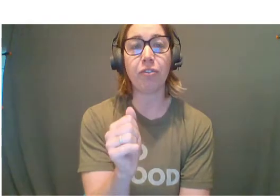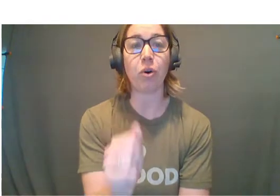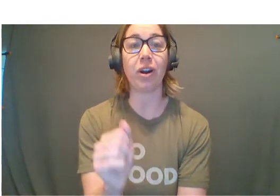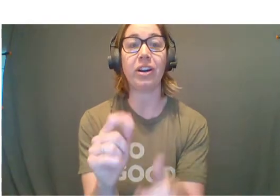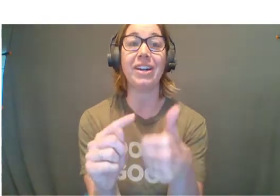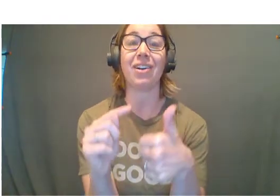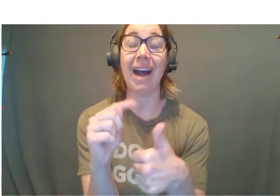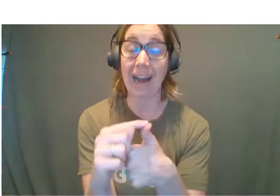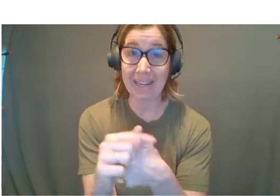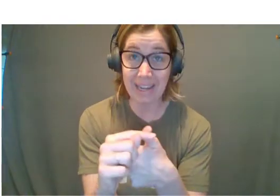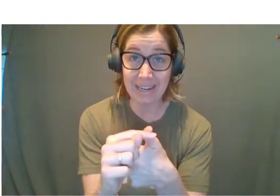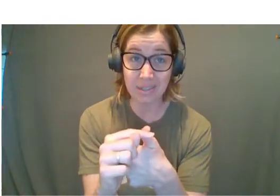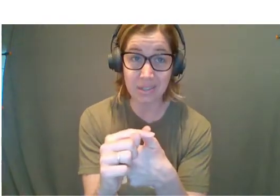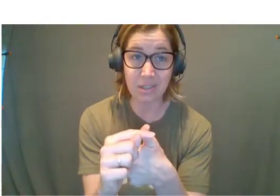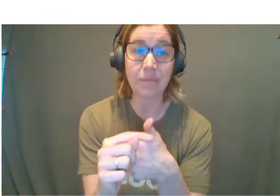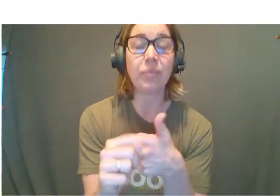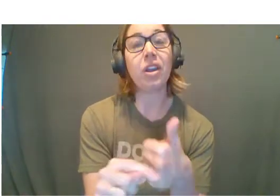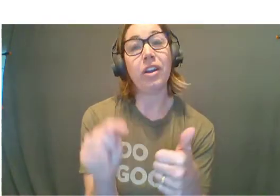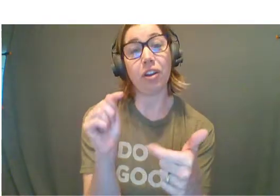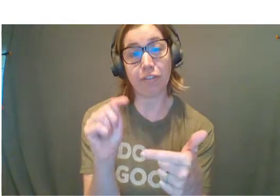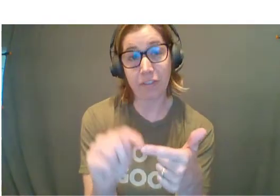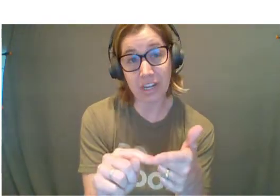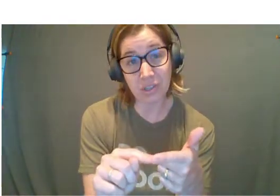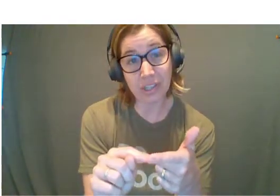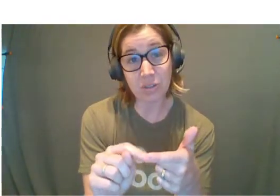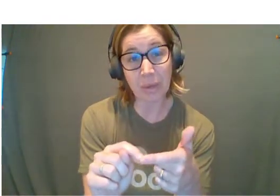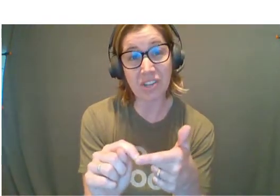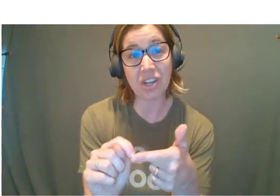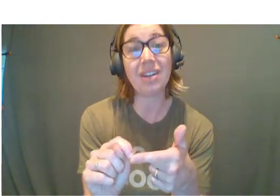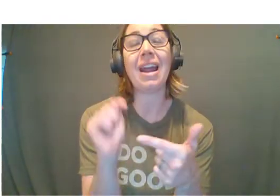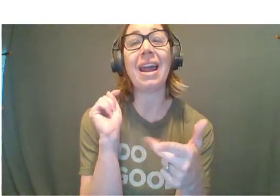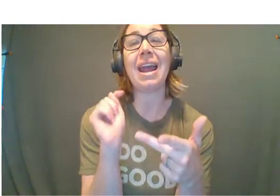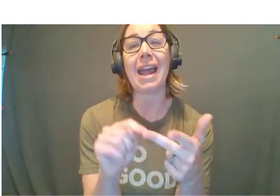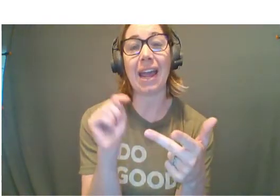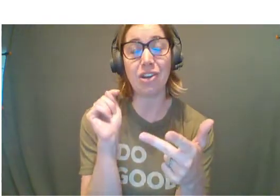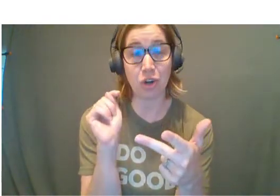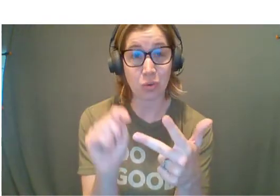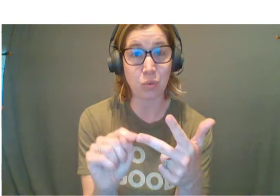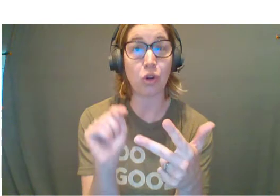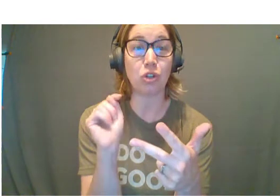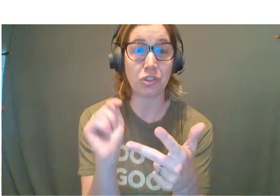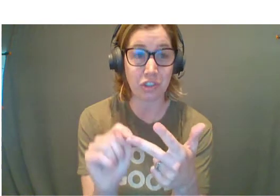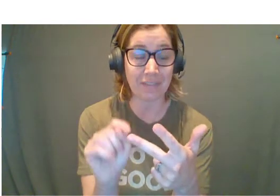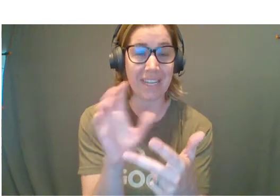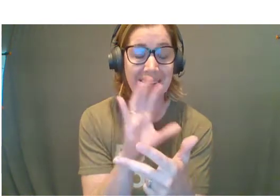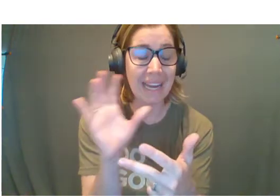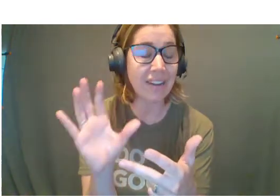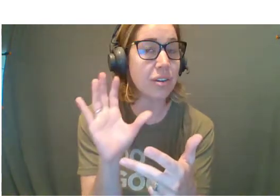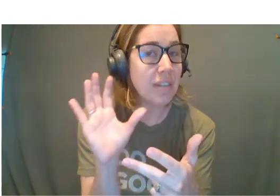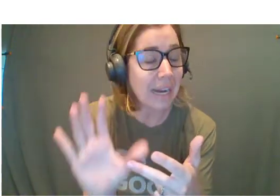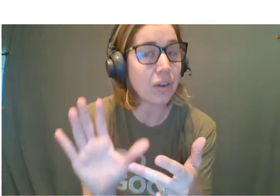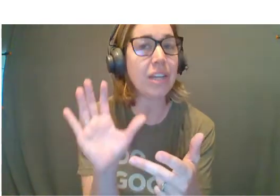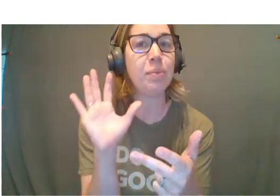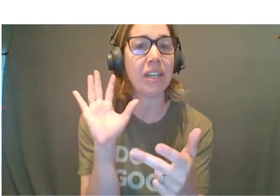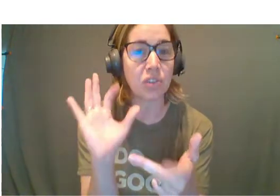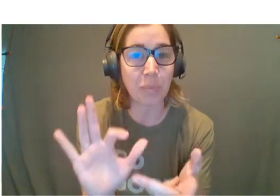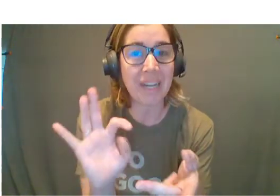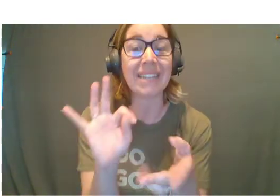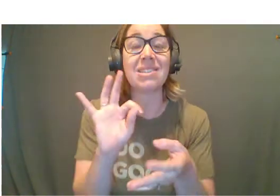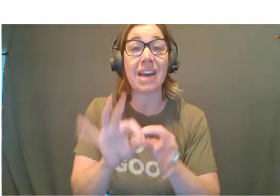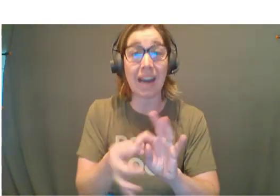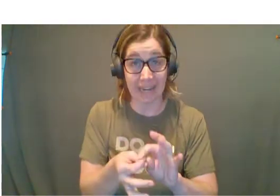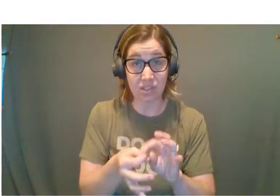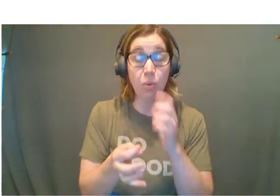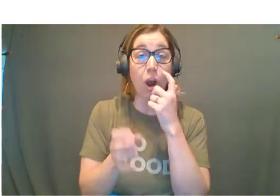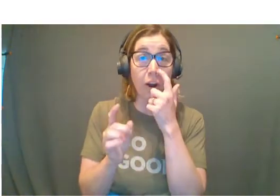looking for your eye gaze, your facial expression, and your role shifting. Again, you're not going to be